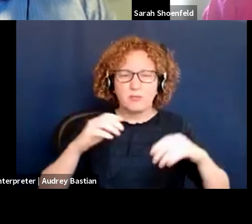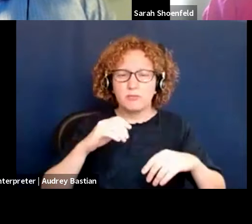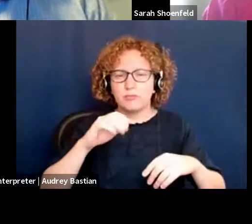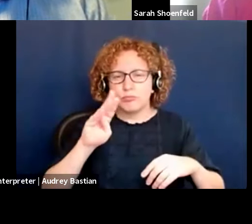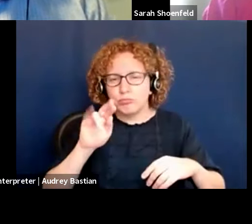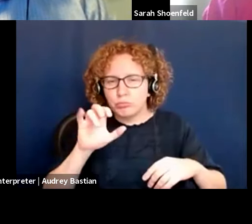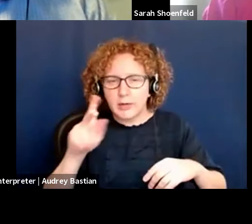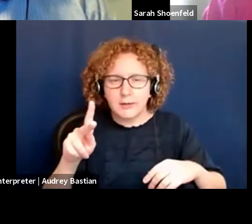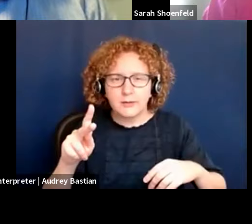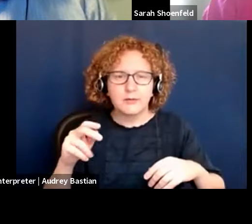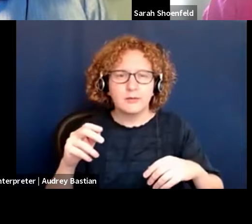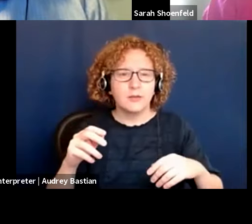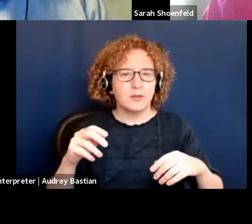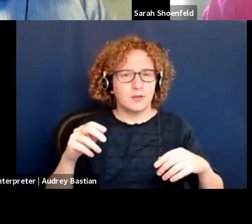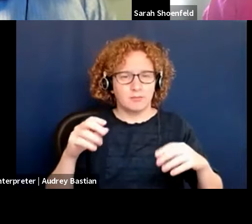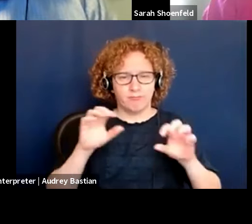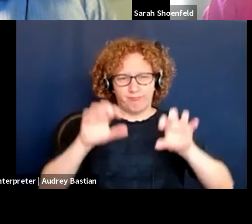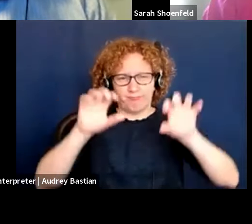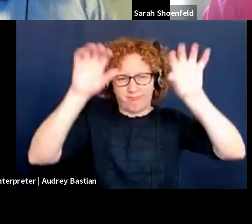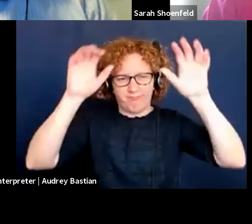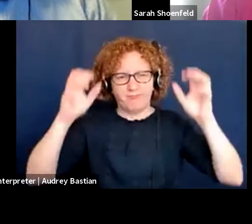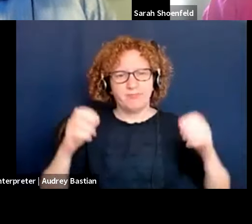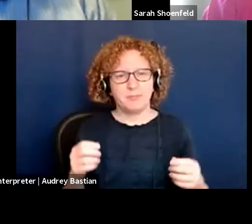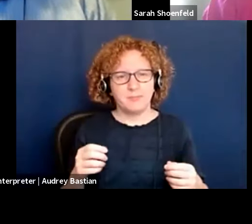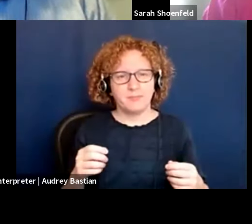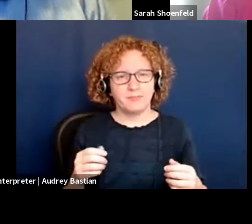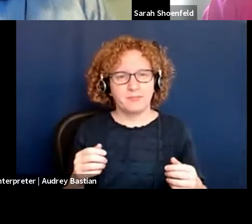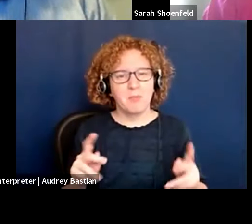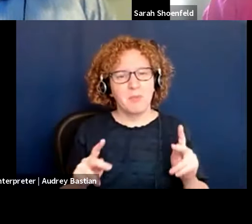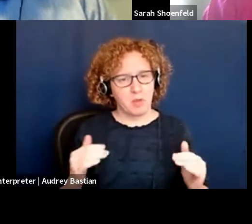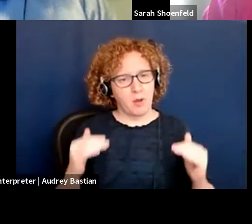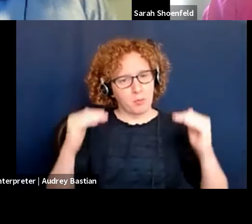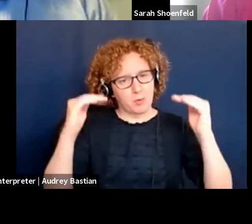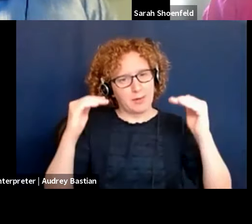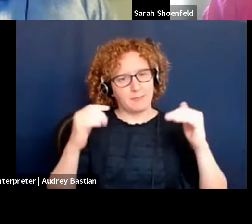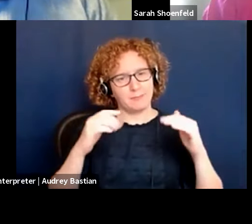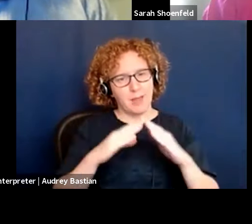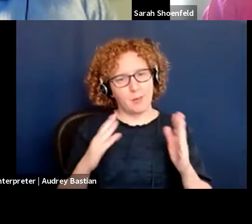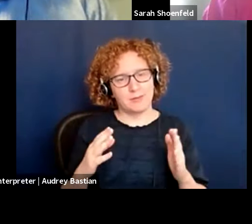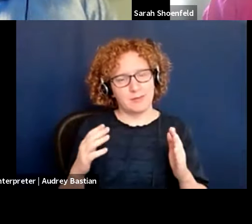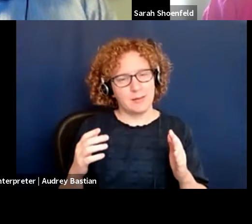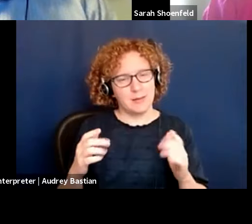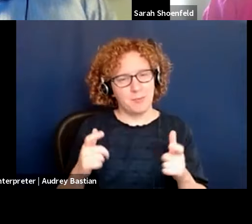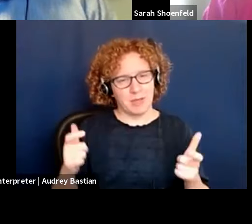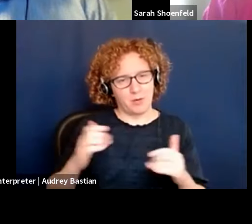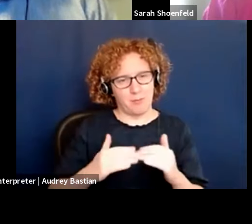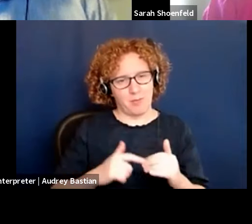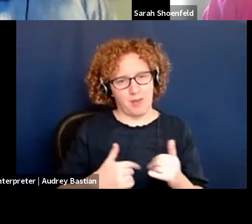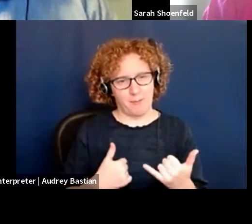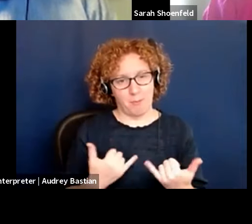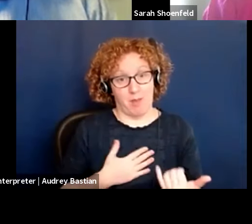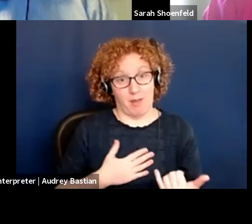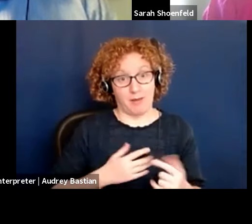by the frame houses. It's got more people have upgraded their houses so that they're bigger than mine now. But originally, this was like, you